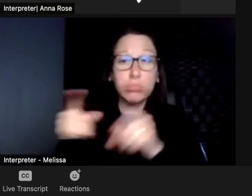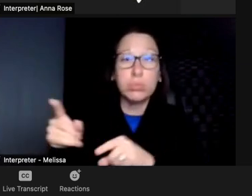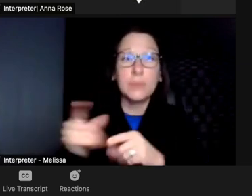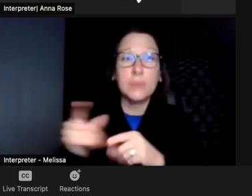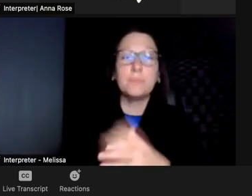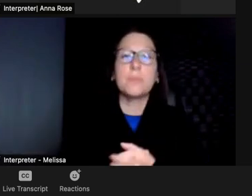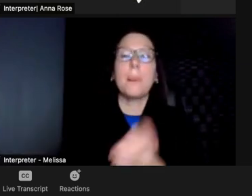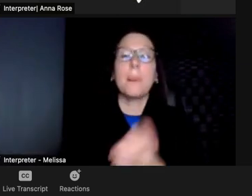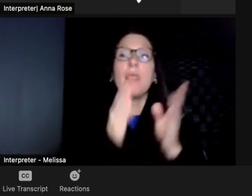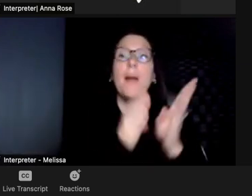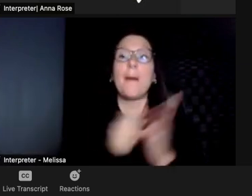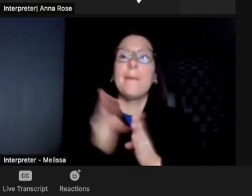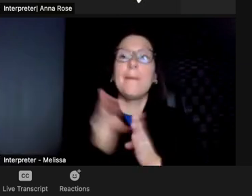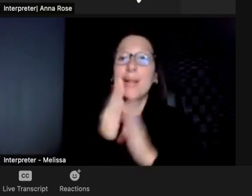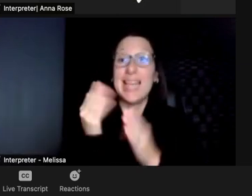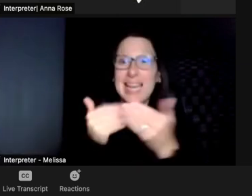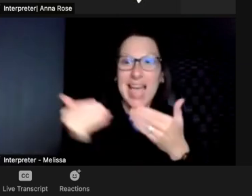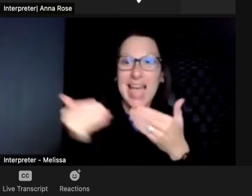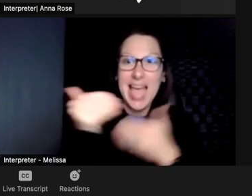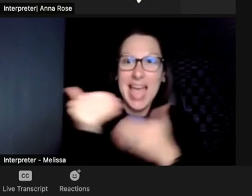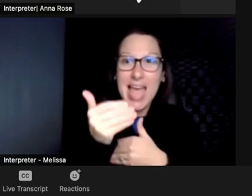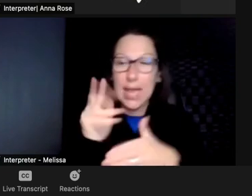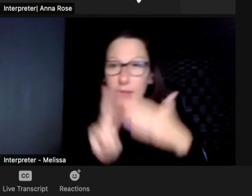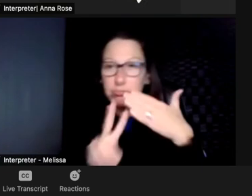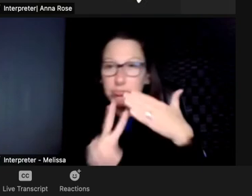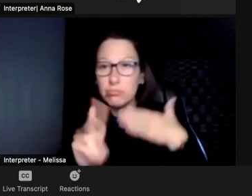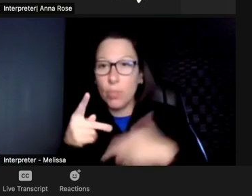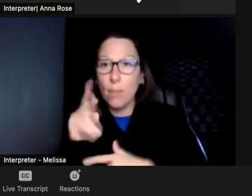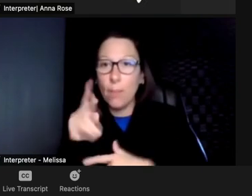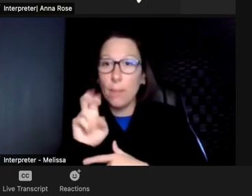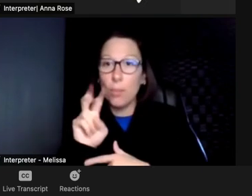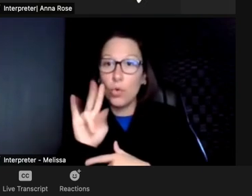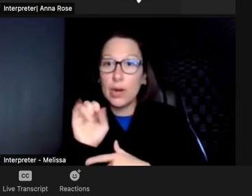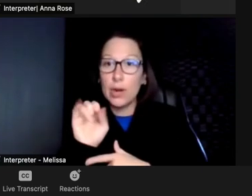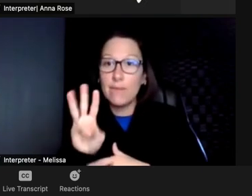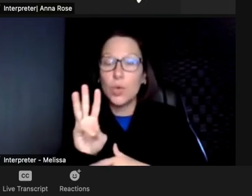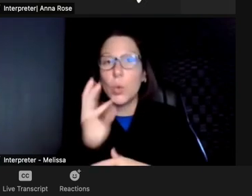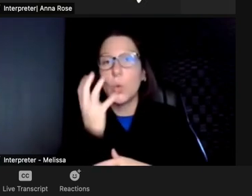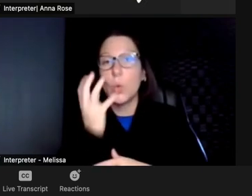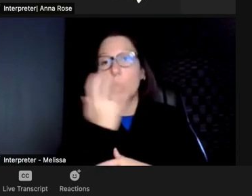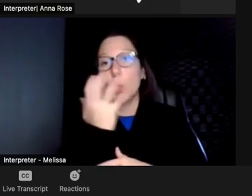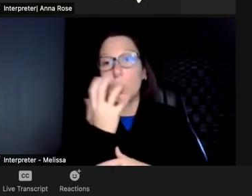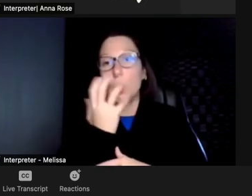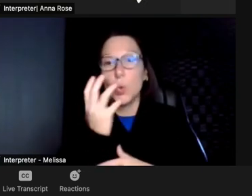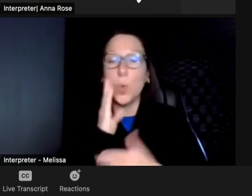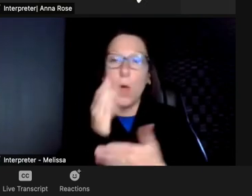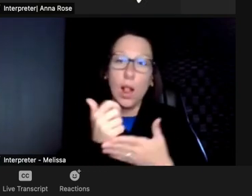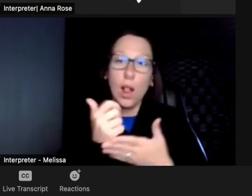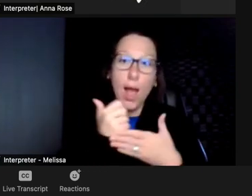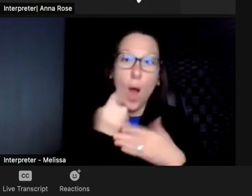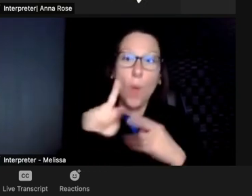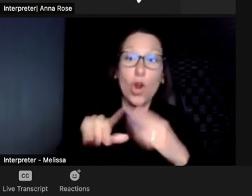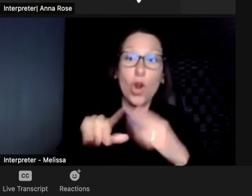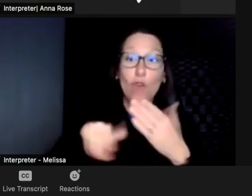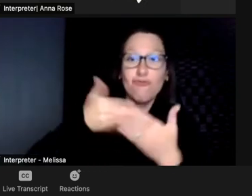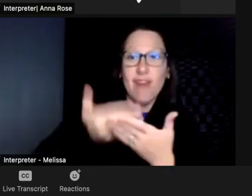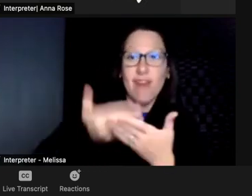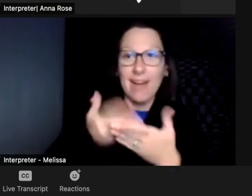Planning ahead and previewing can have a huge impact on availability during when you get to the busy place, right? That's the first